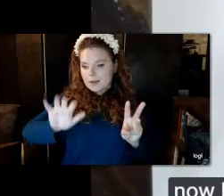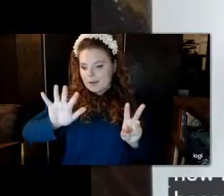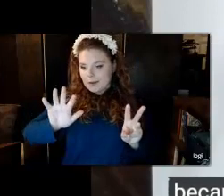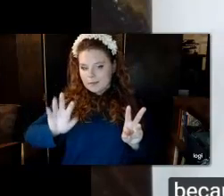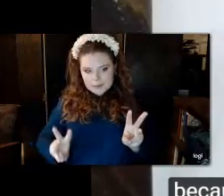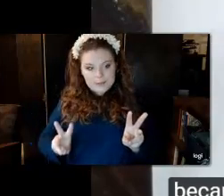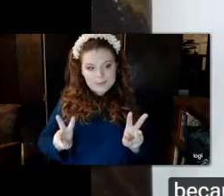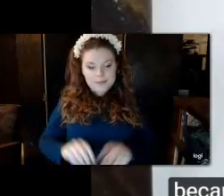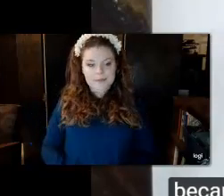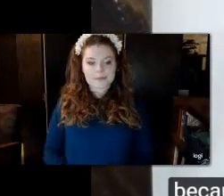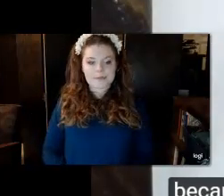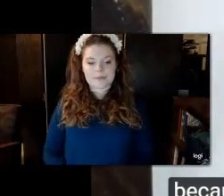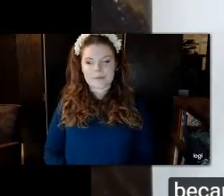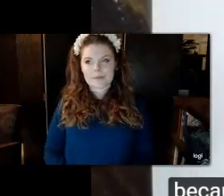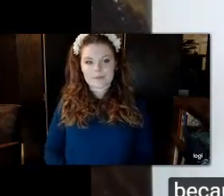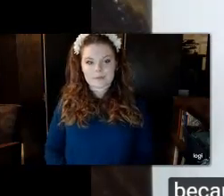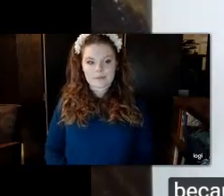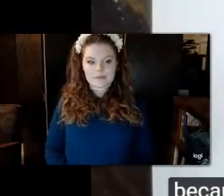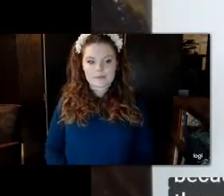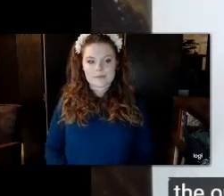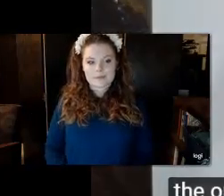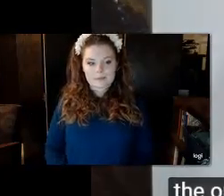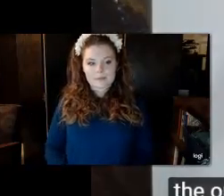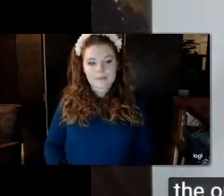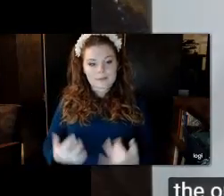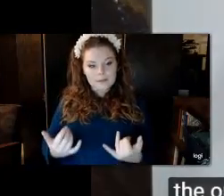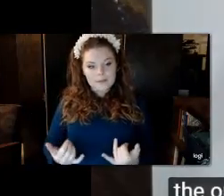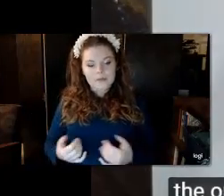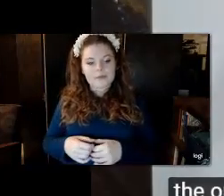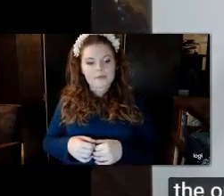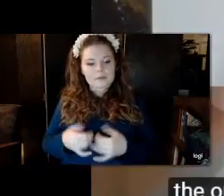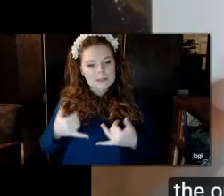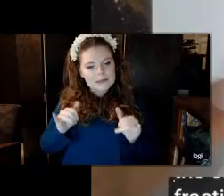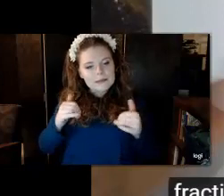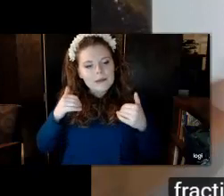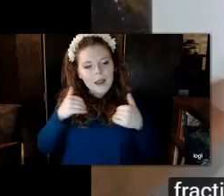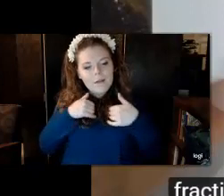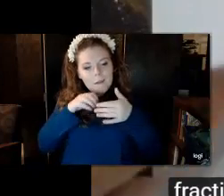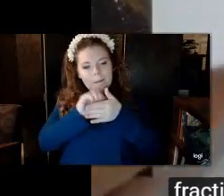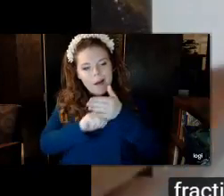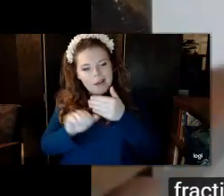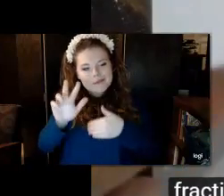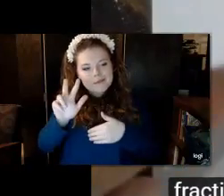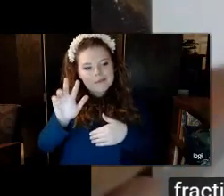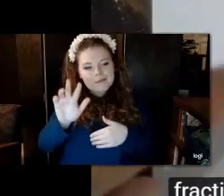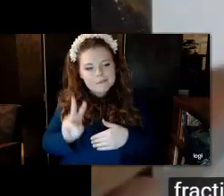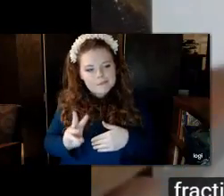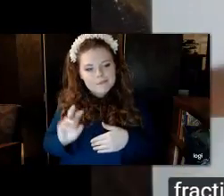3, gave me the 1. I brought down the 3/6 as the fraction, and then I still have the minus 5/6 as